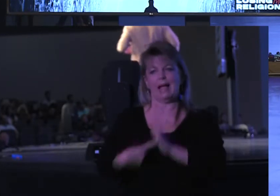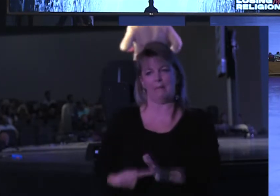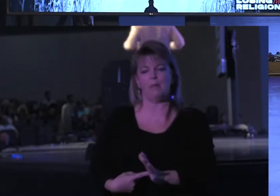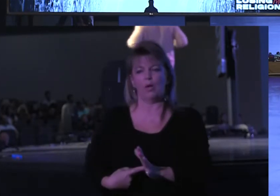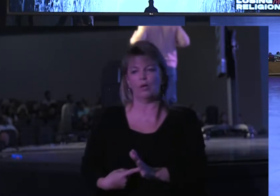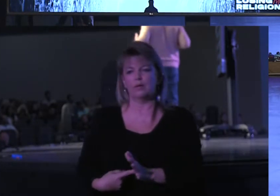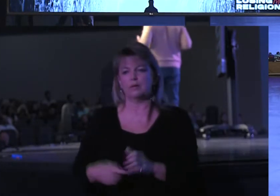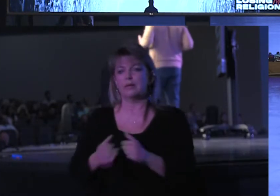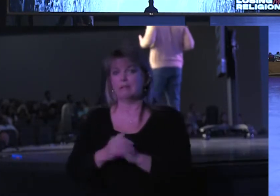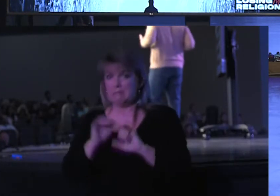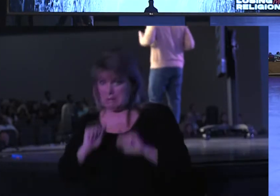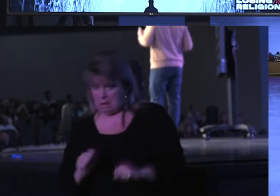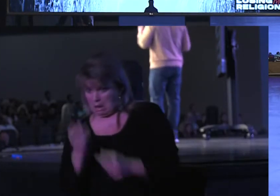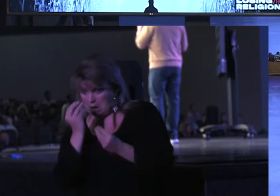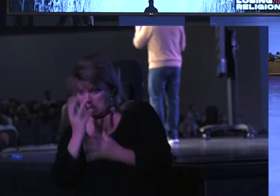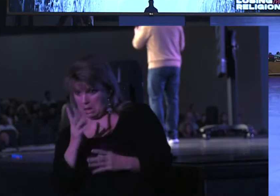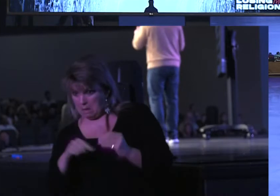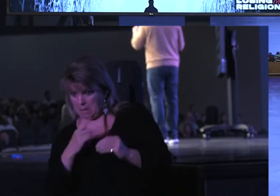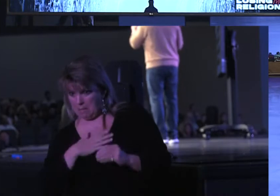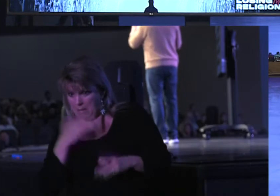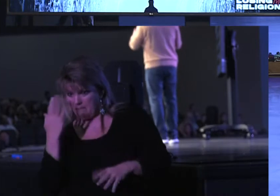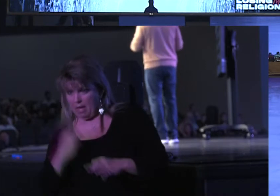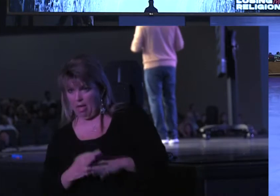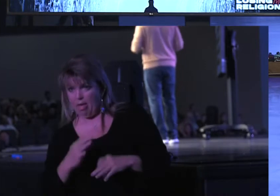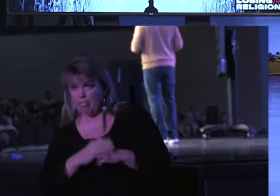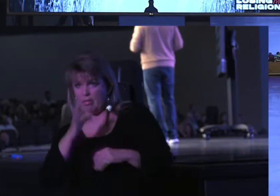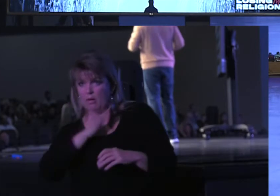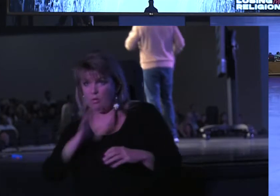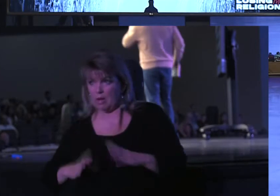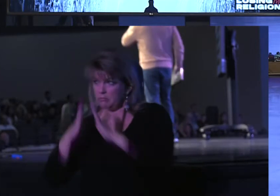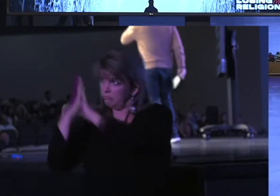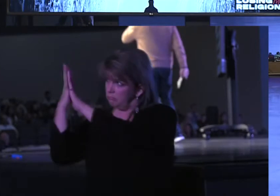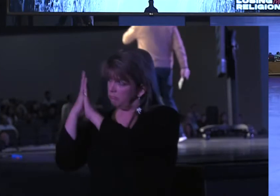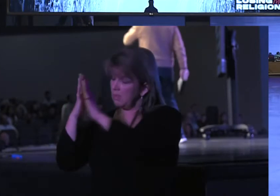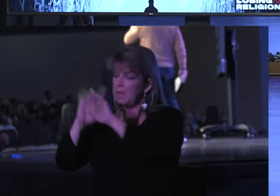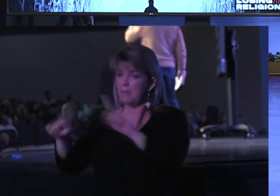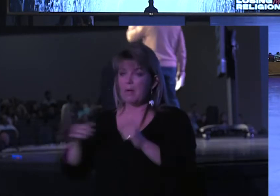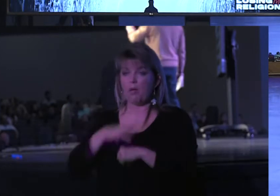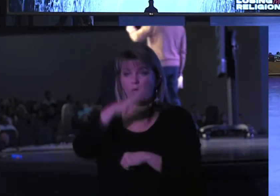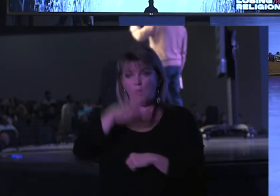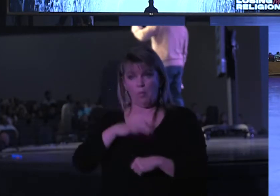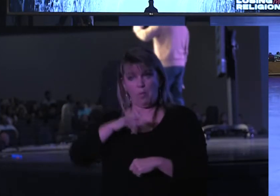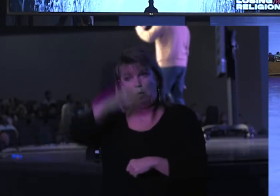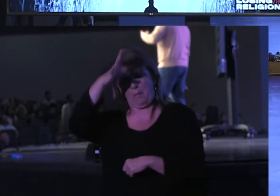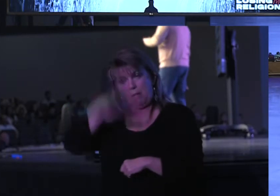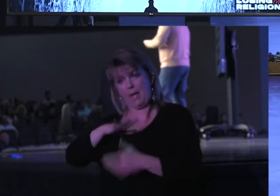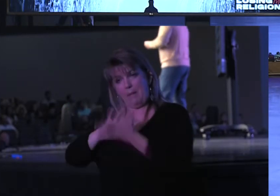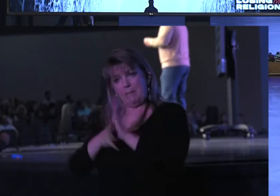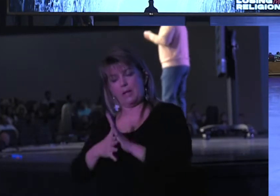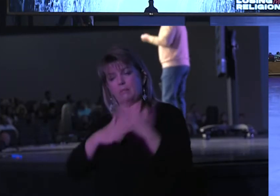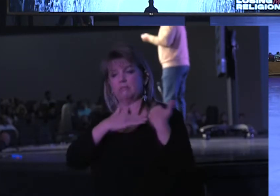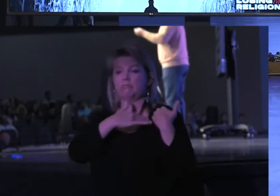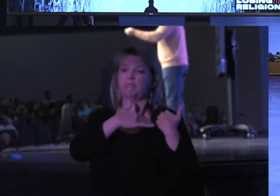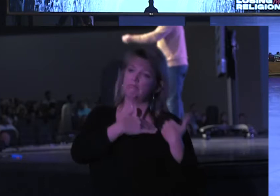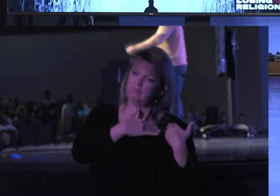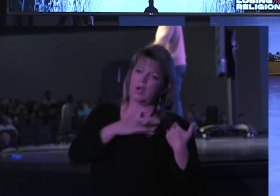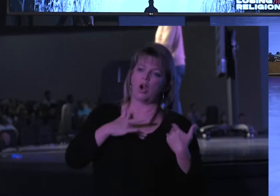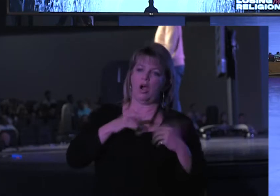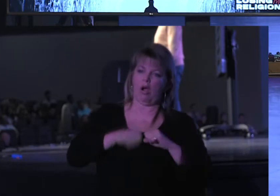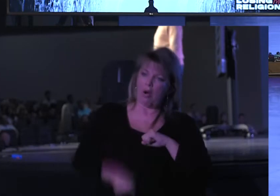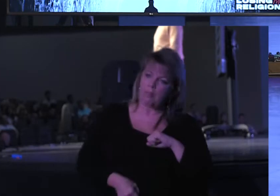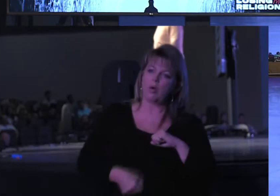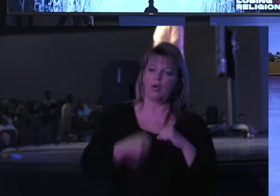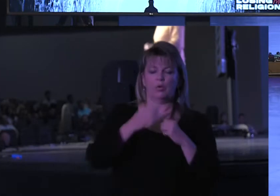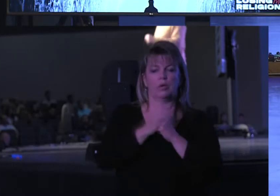and to say, can I tell you about my faith in Christ? But when a woman or a man becomes burdened and heartbroken for